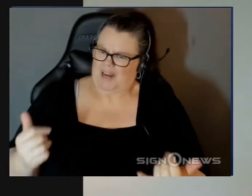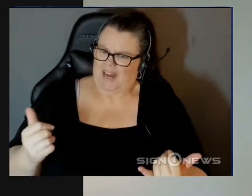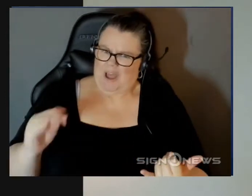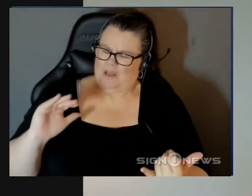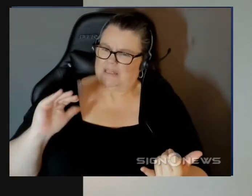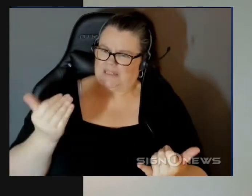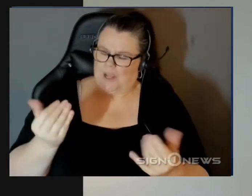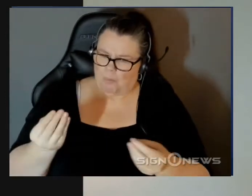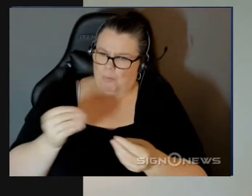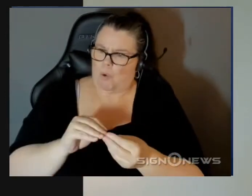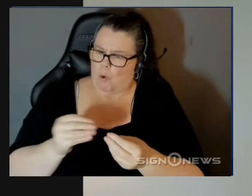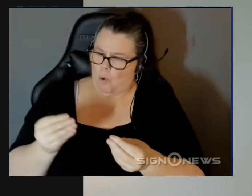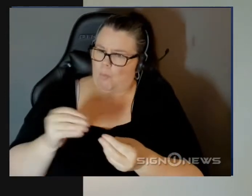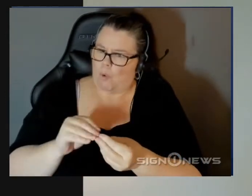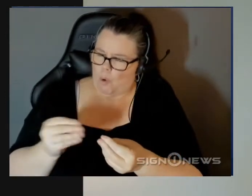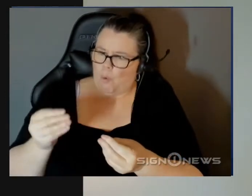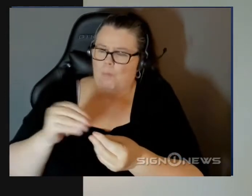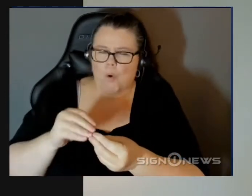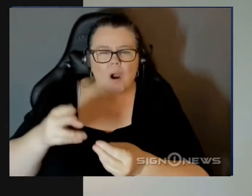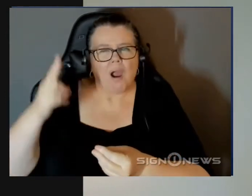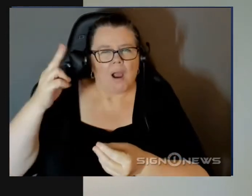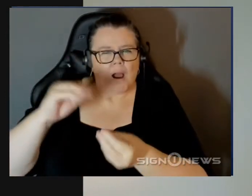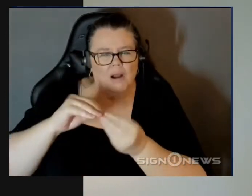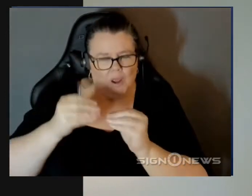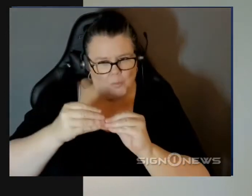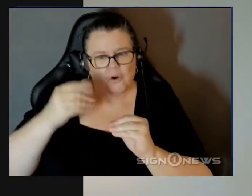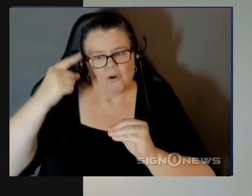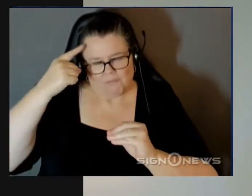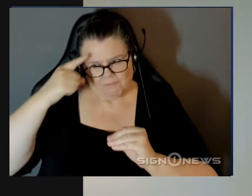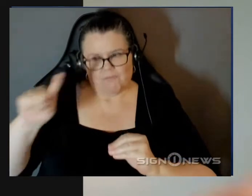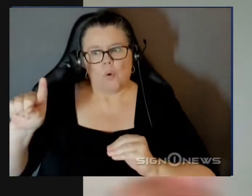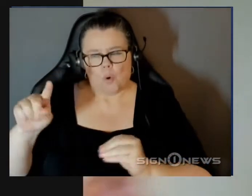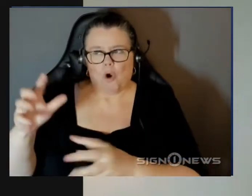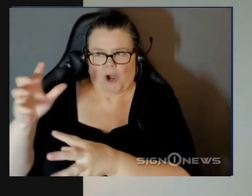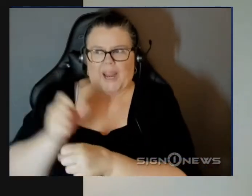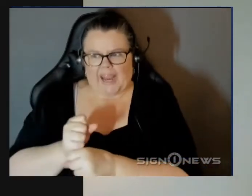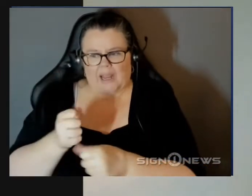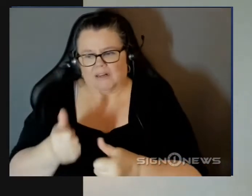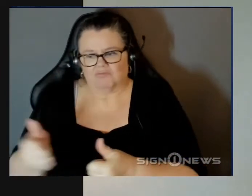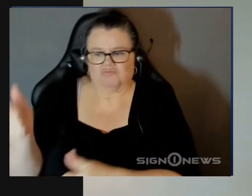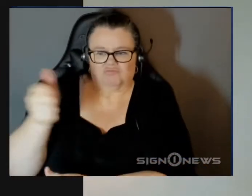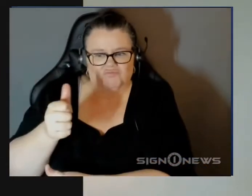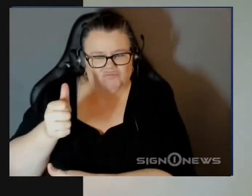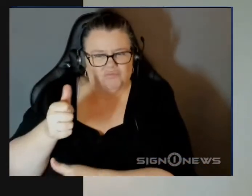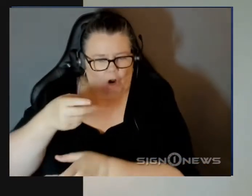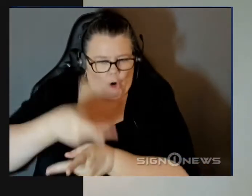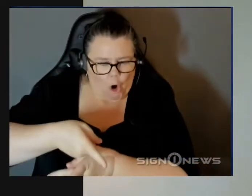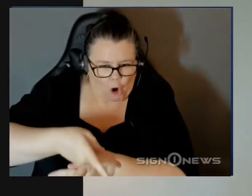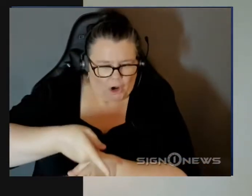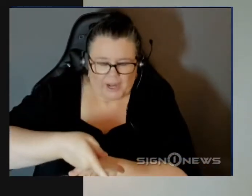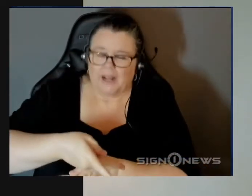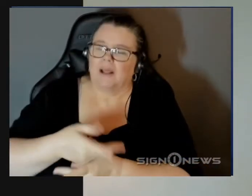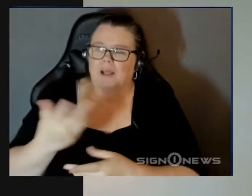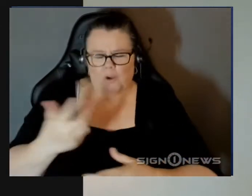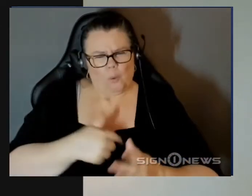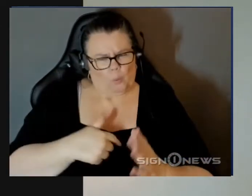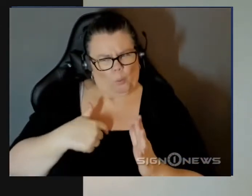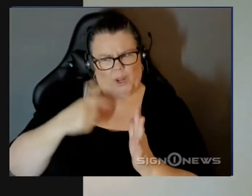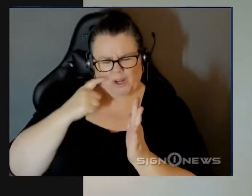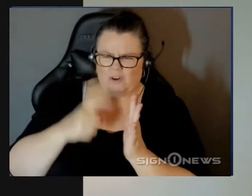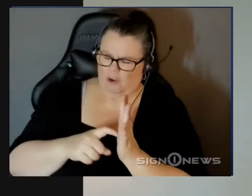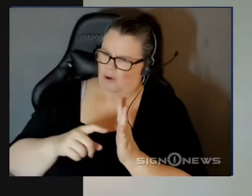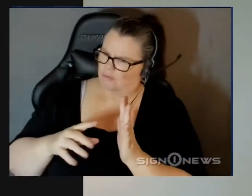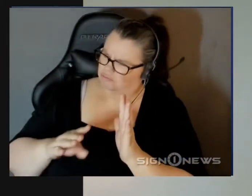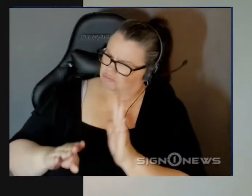guardianship. And so we've just, I think we're at the point where we're noticing trends, right? We haven't been able to answer all those questions around why